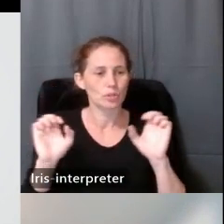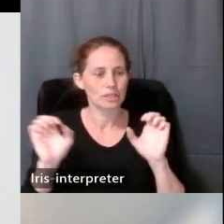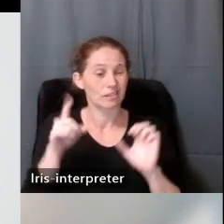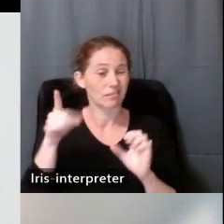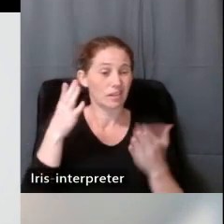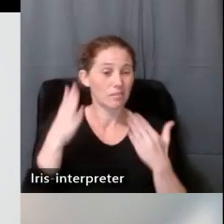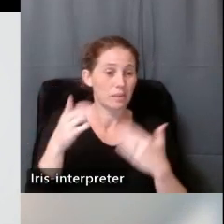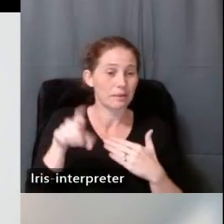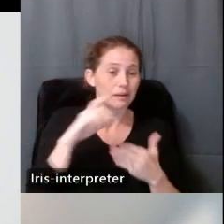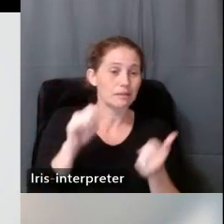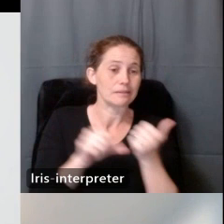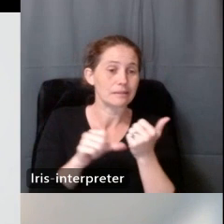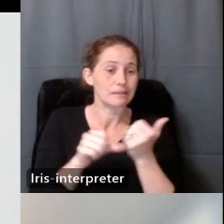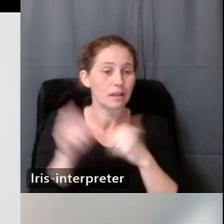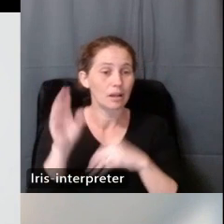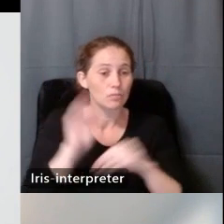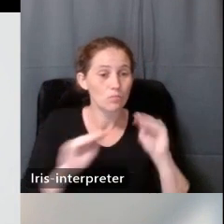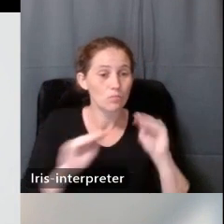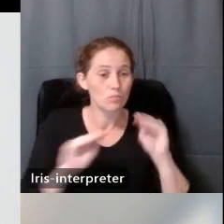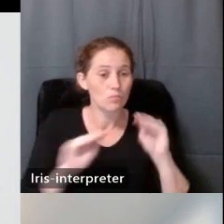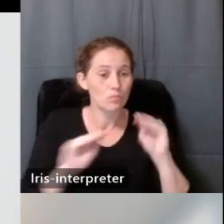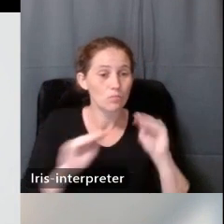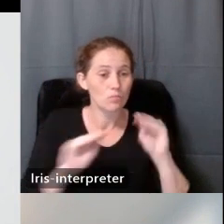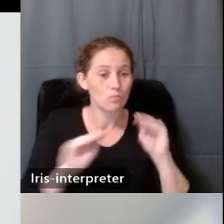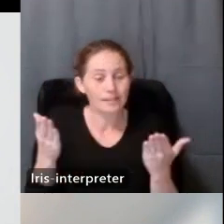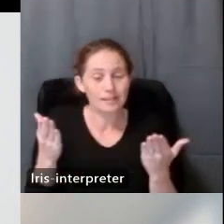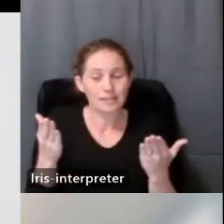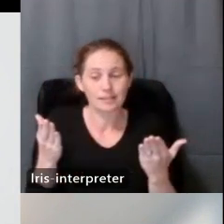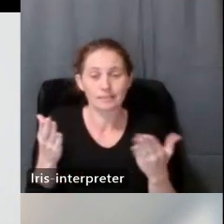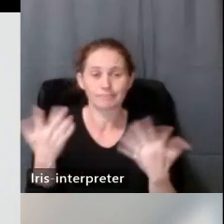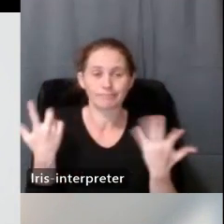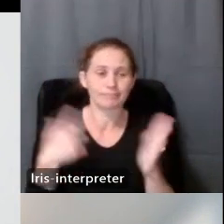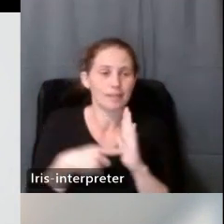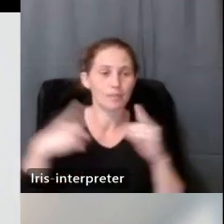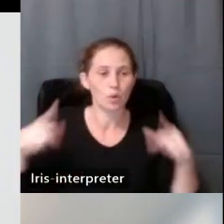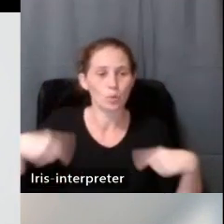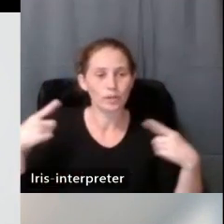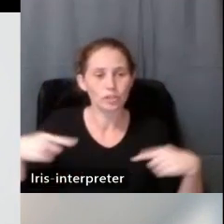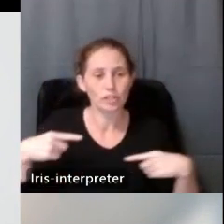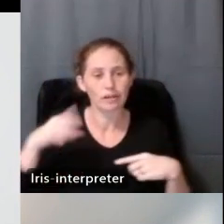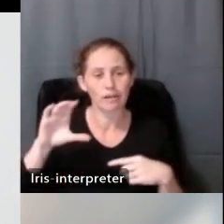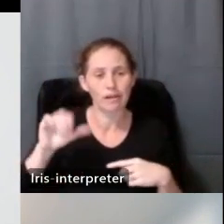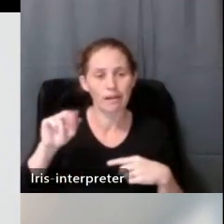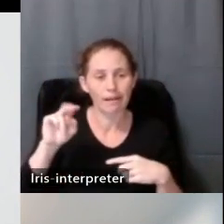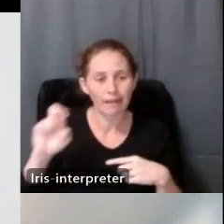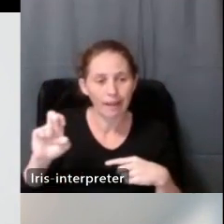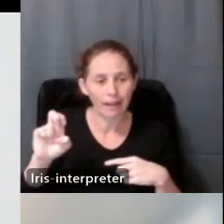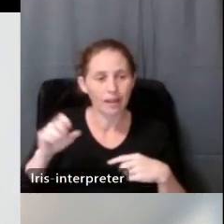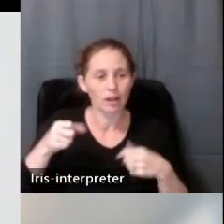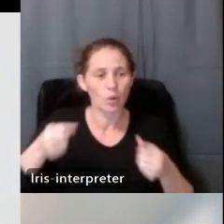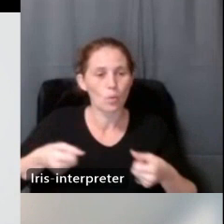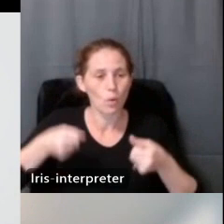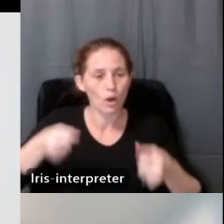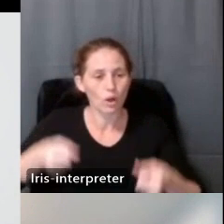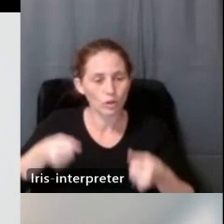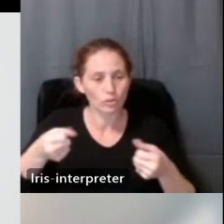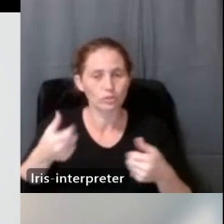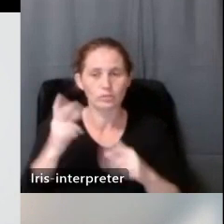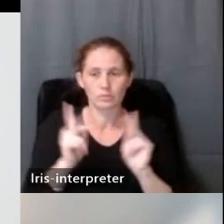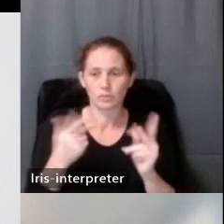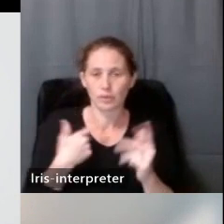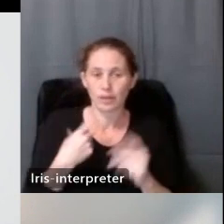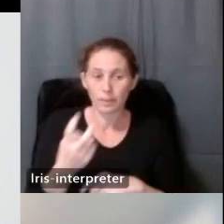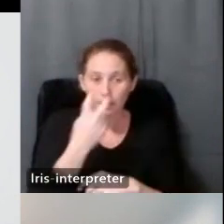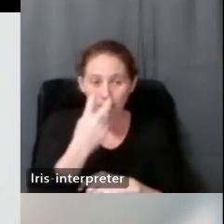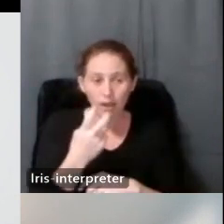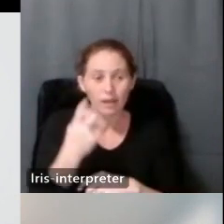may need the assistance of mobility devices such as wheelchairs, canes, or walkers. People who are